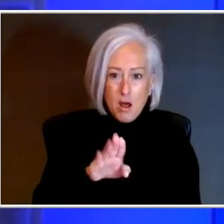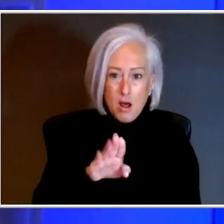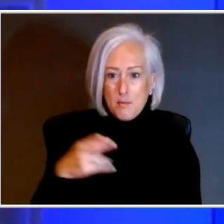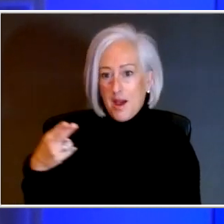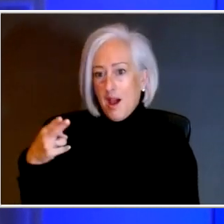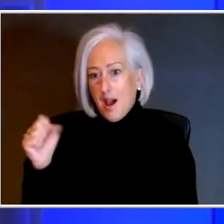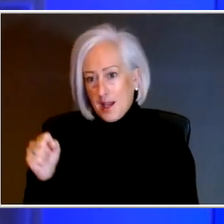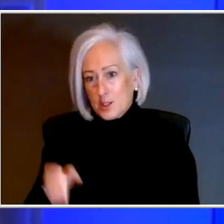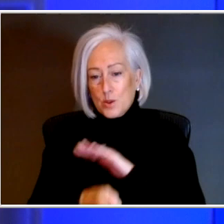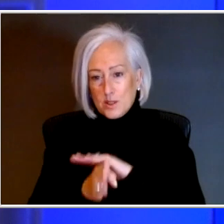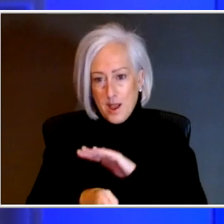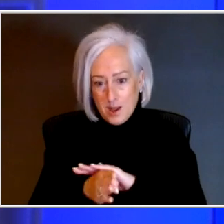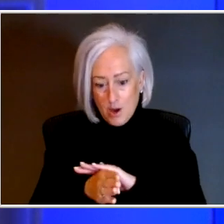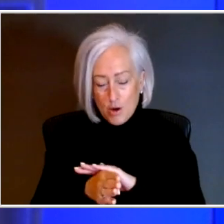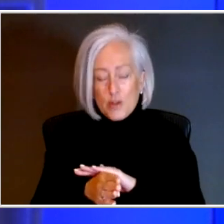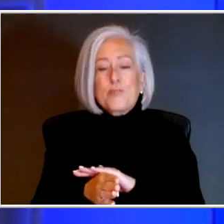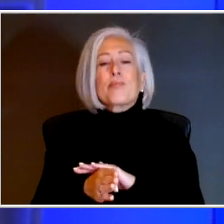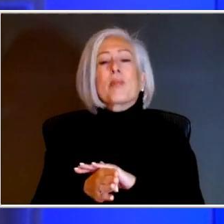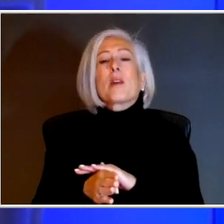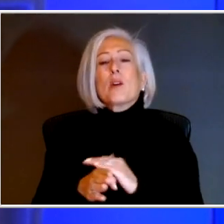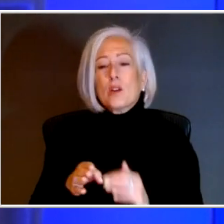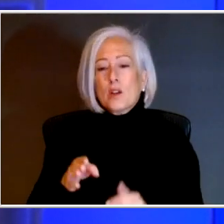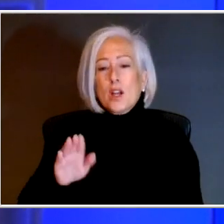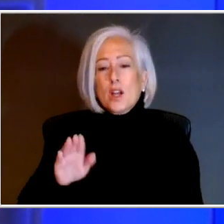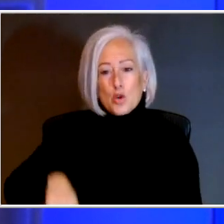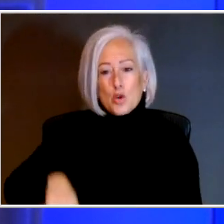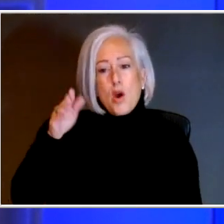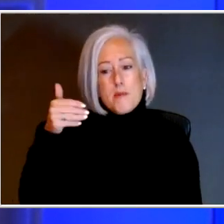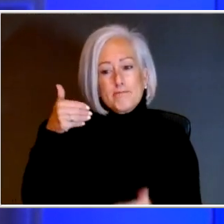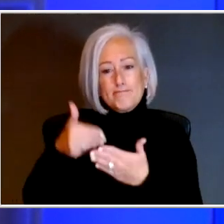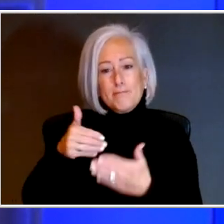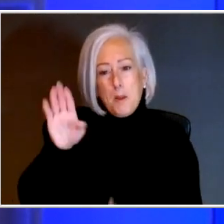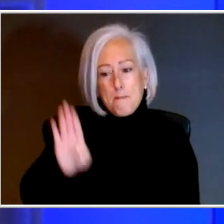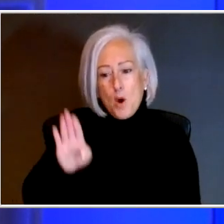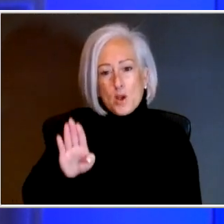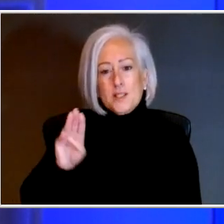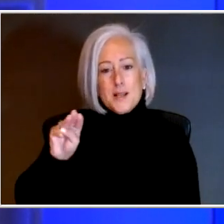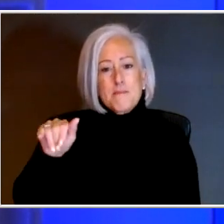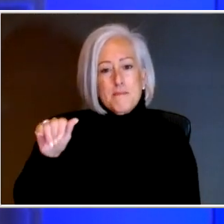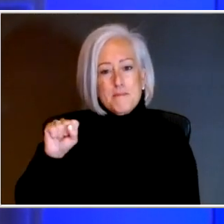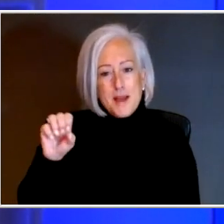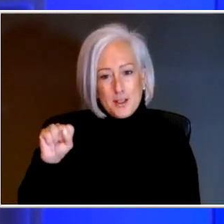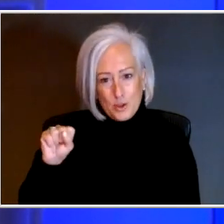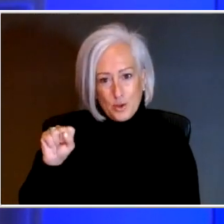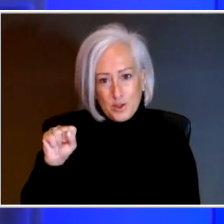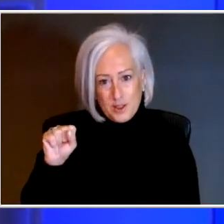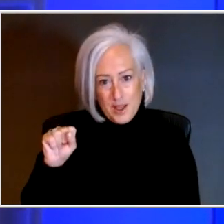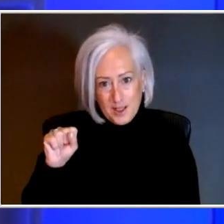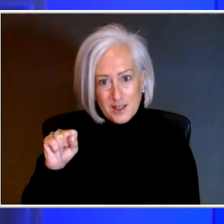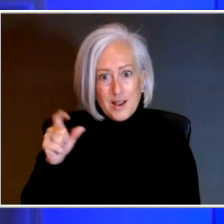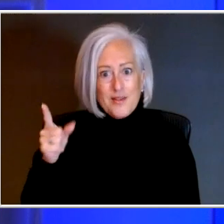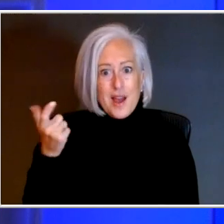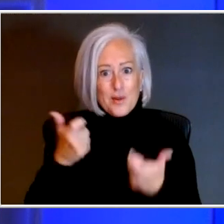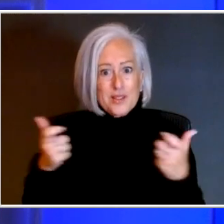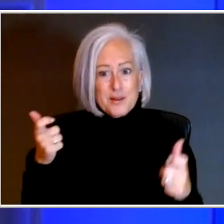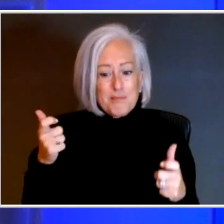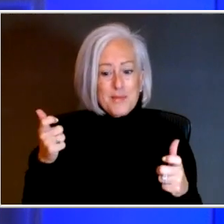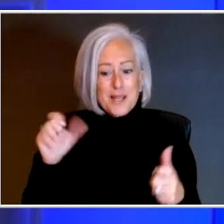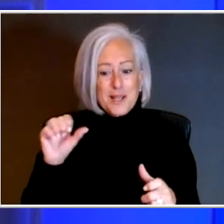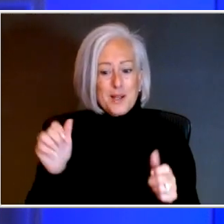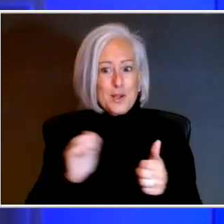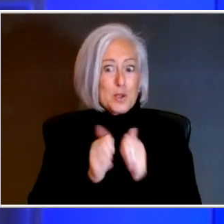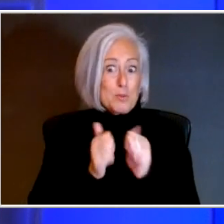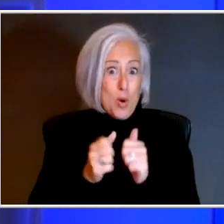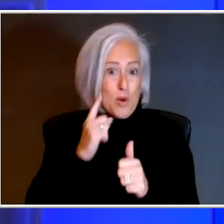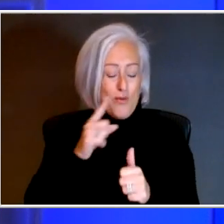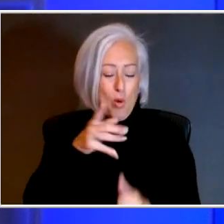soccer and grew up just north of Boston, Massachusetts, which was sort of the major sport for females in that area. So that